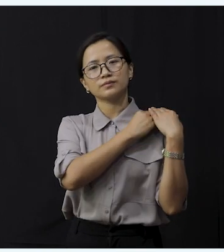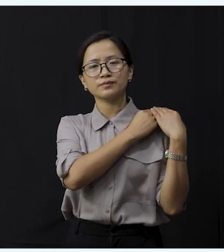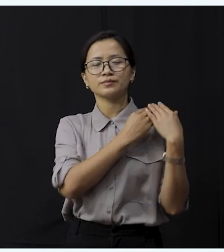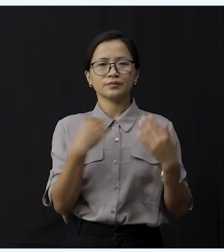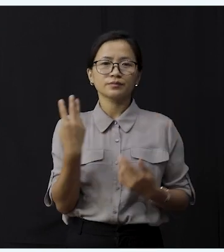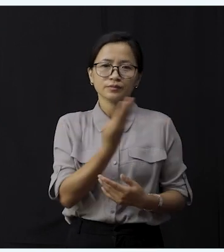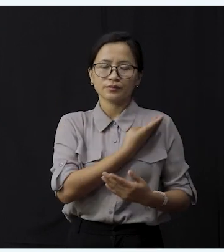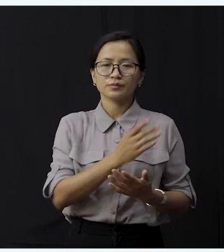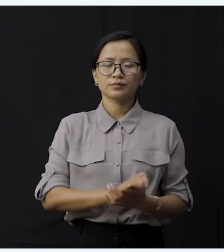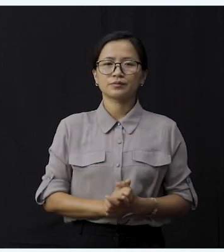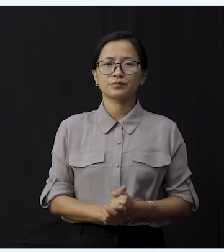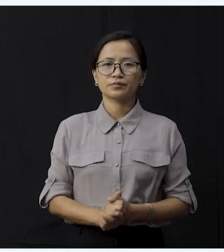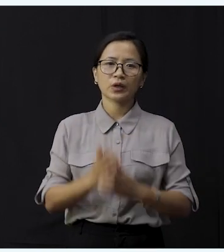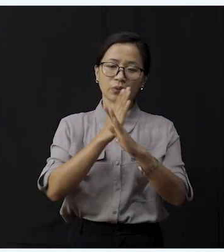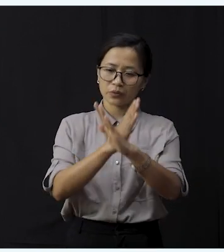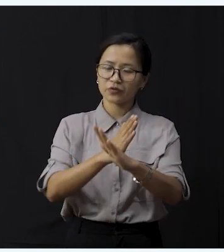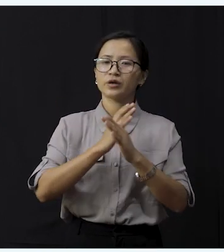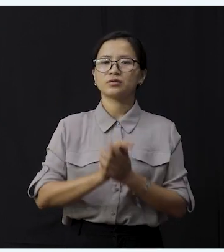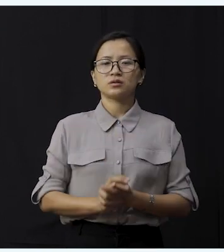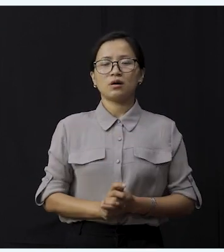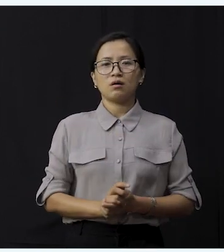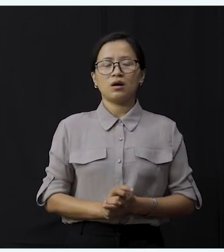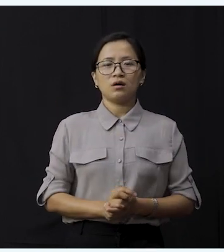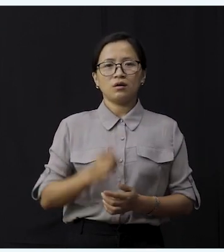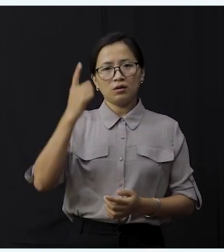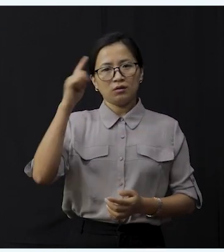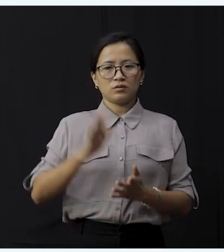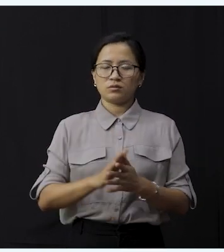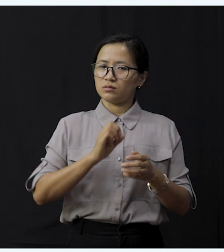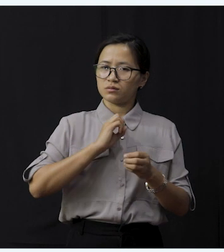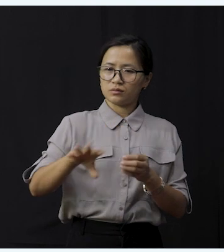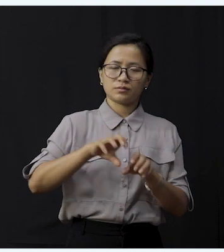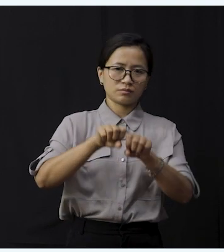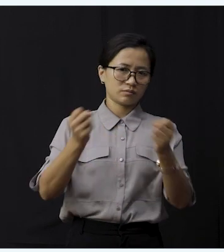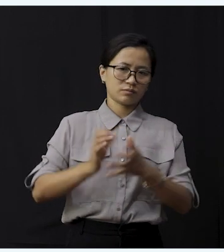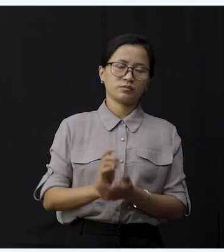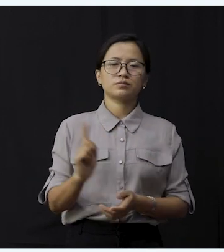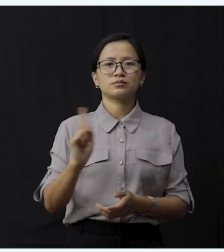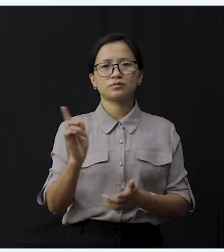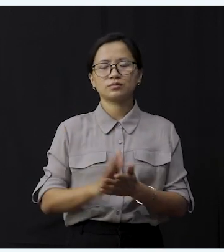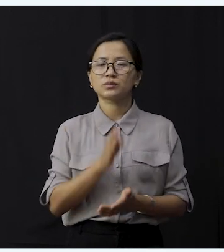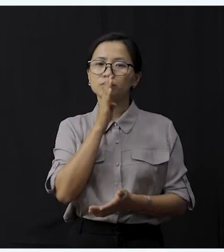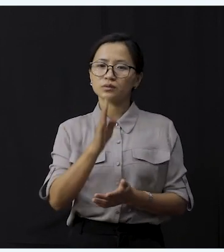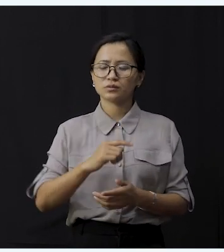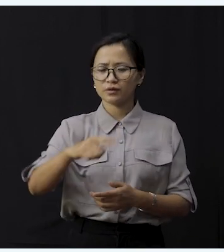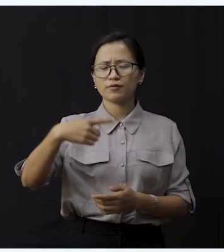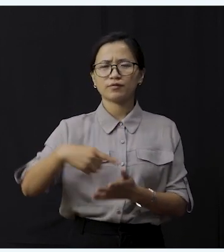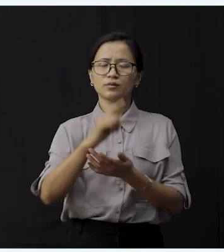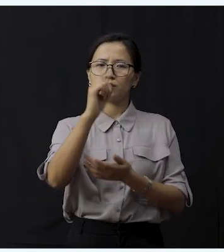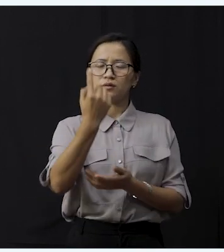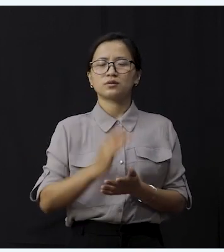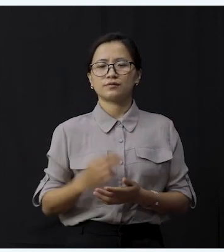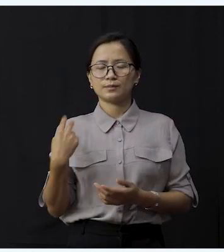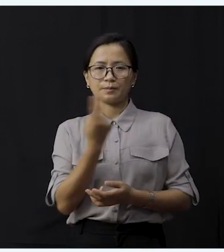Okay, it is your duty to prevent them from not damaging it, because it belongs to every one of us.